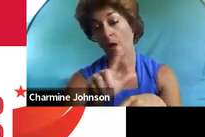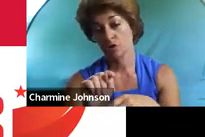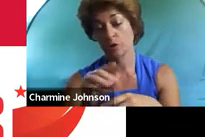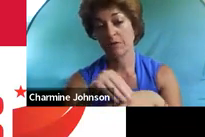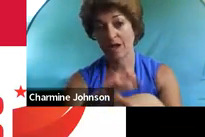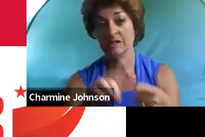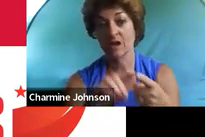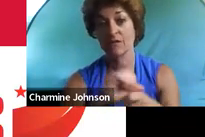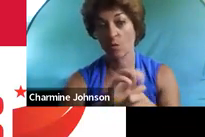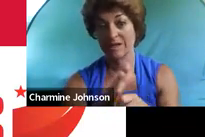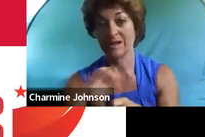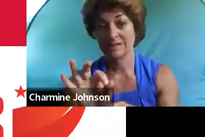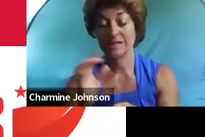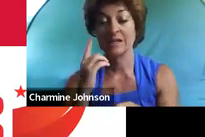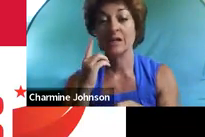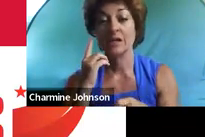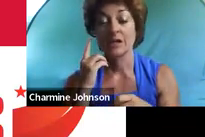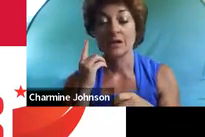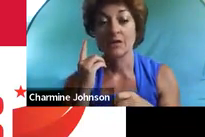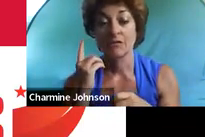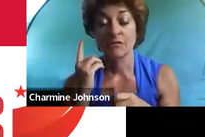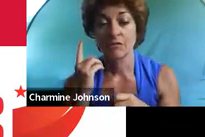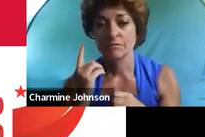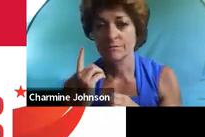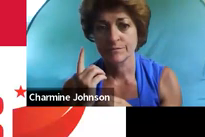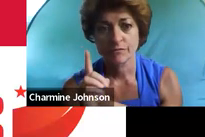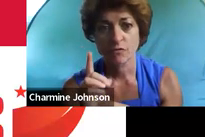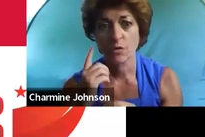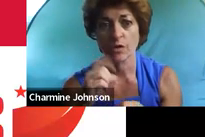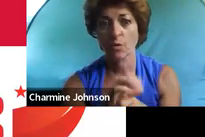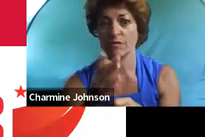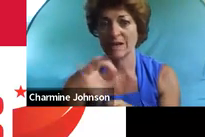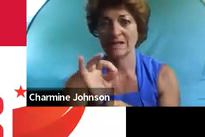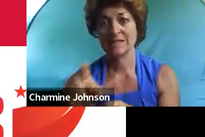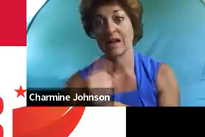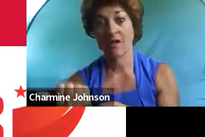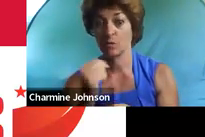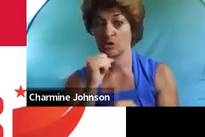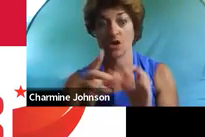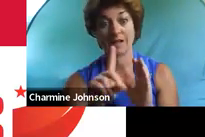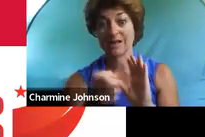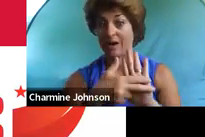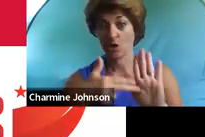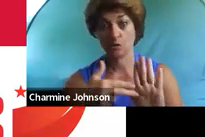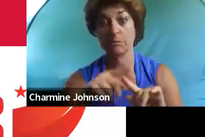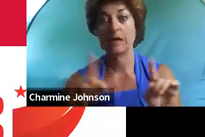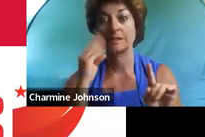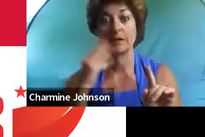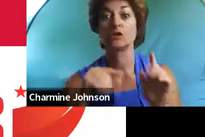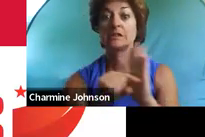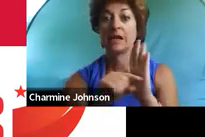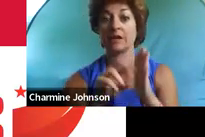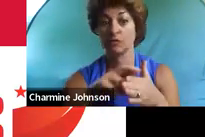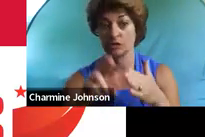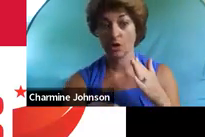IDD who were positively diagnosed with COVID-19 and others who were not diagnosed but experienced negative outcomes